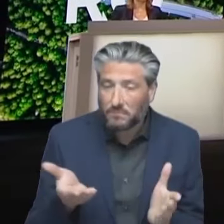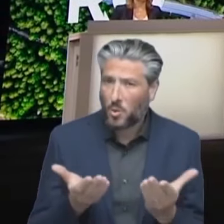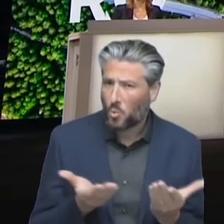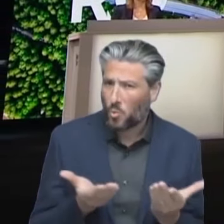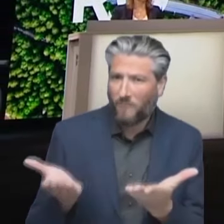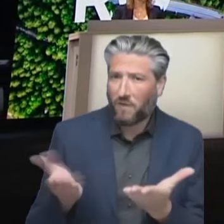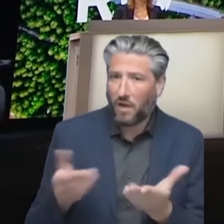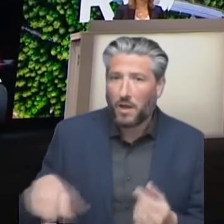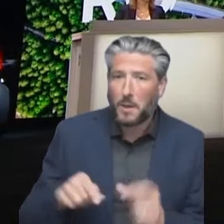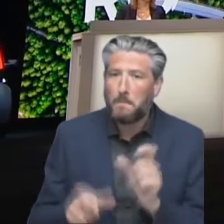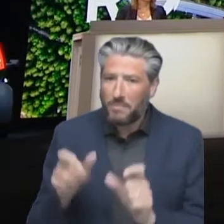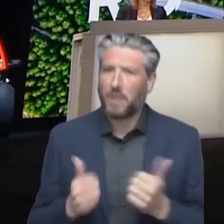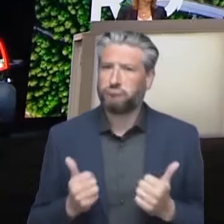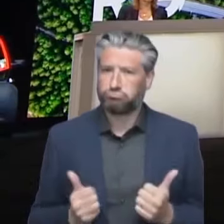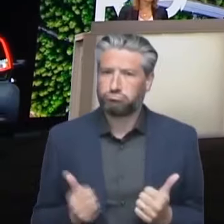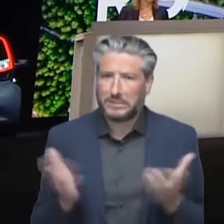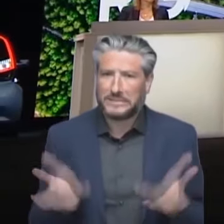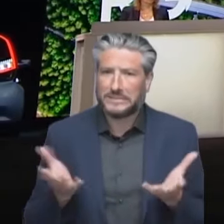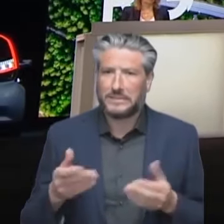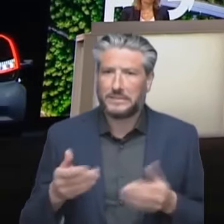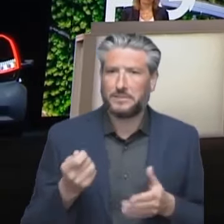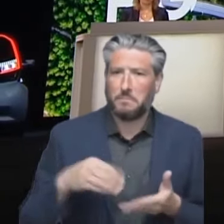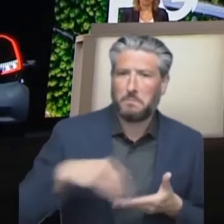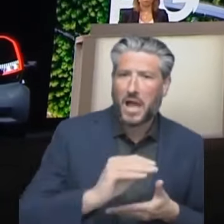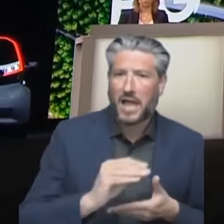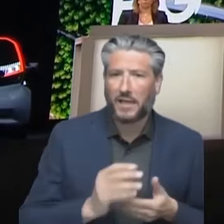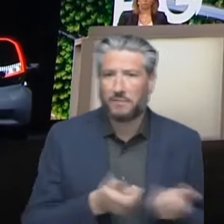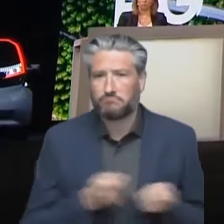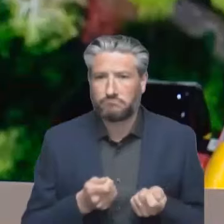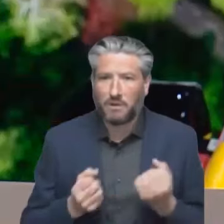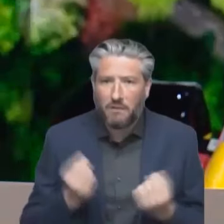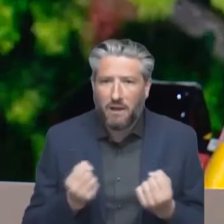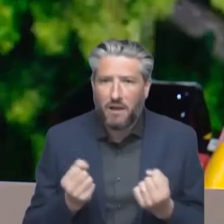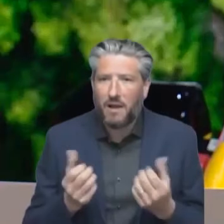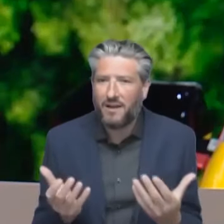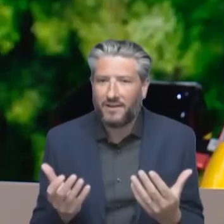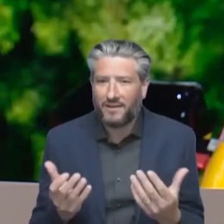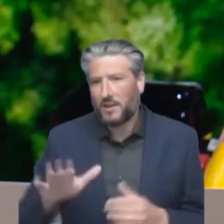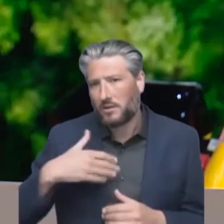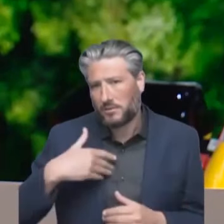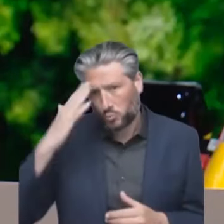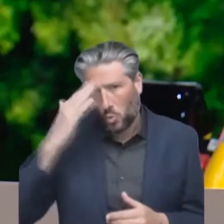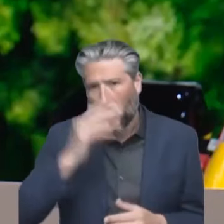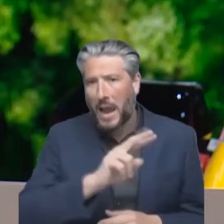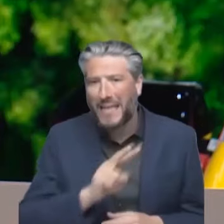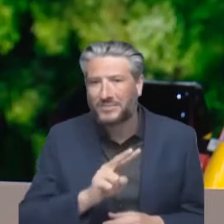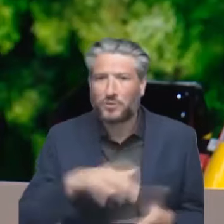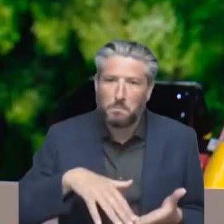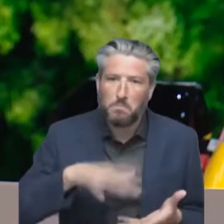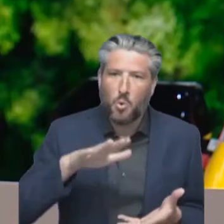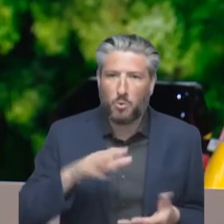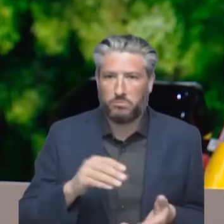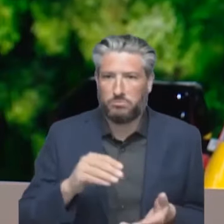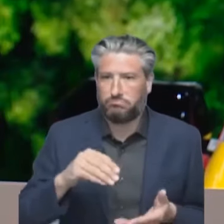electric cars are always more expensive than ICE engine cars. Everyone knows that. But we've shown that with Spring, we were able to